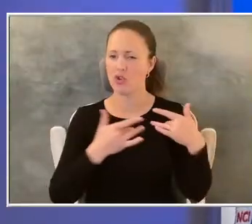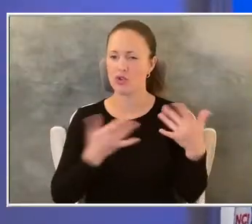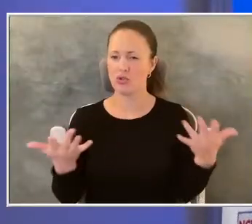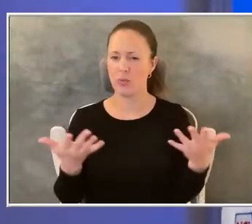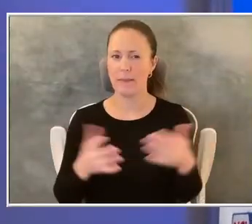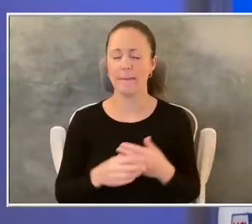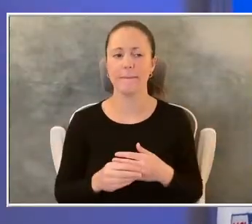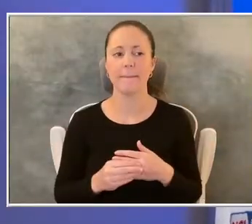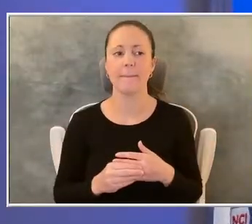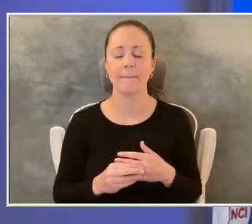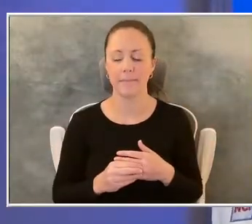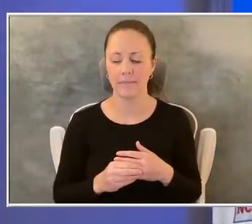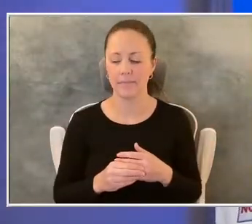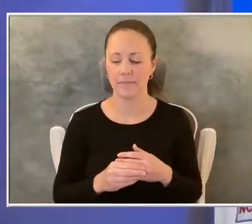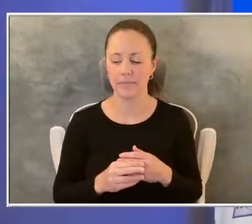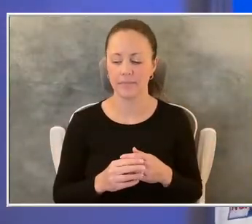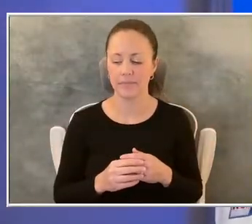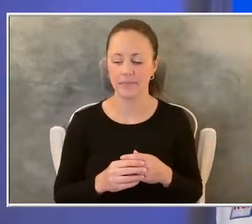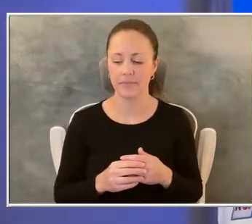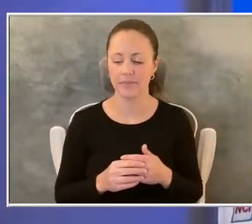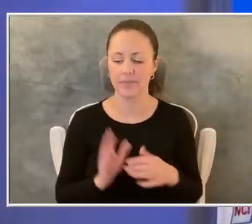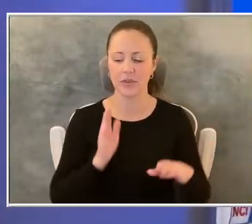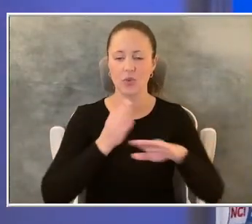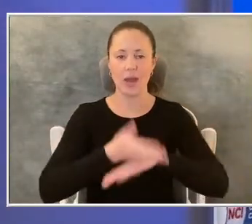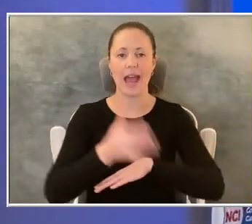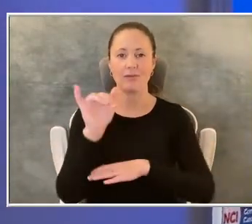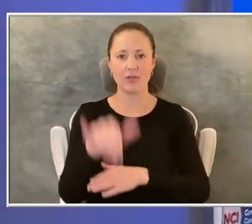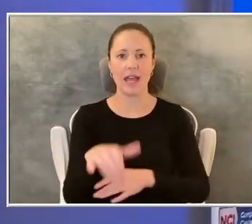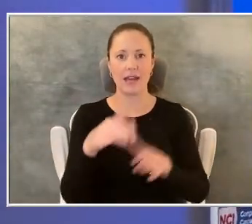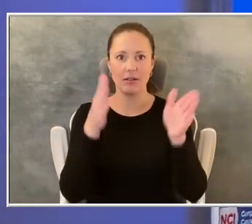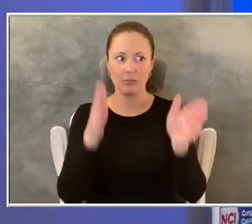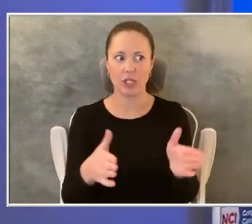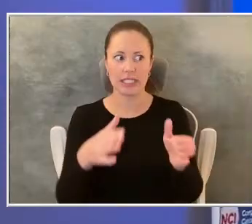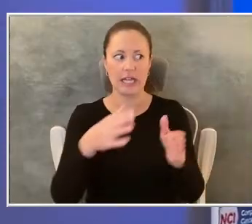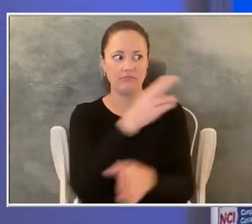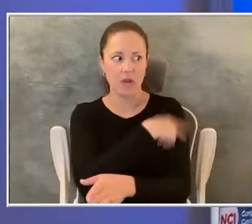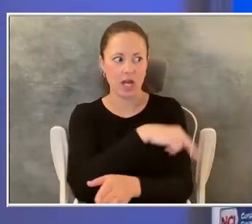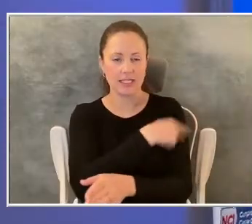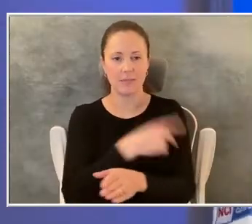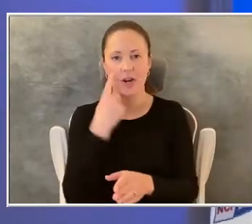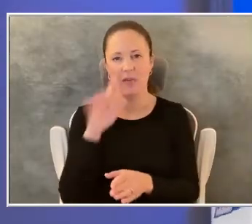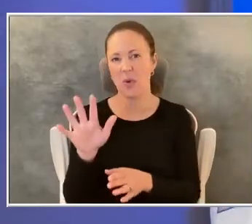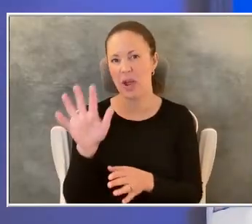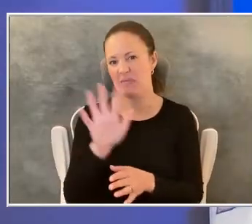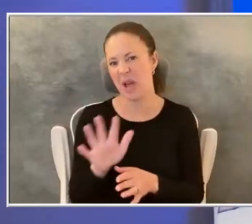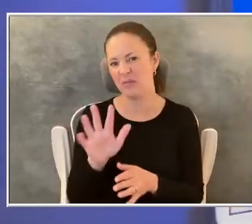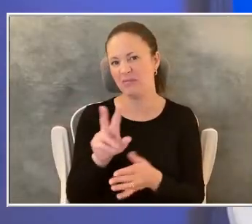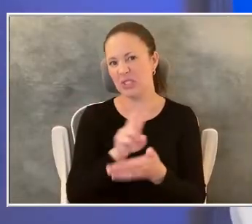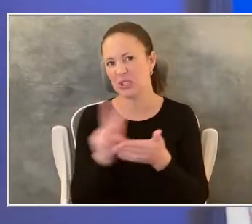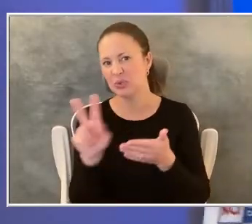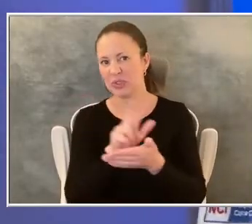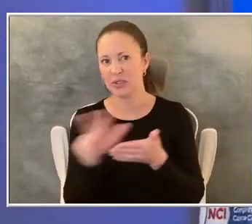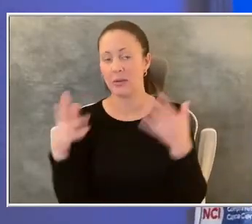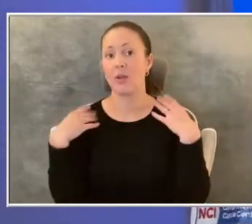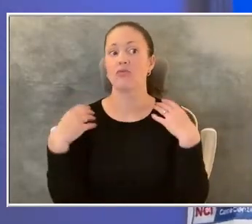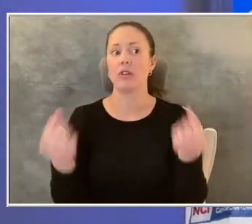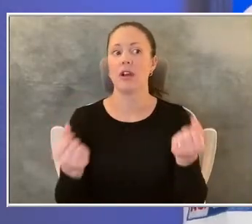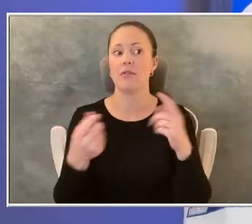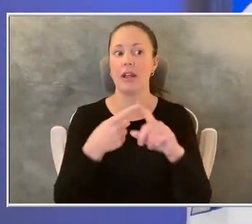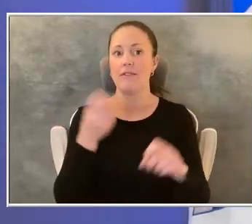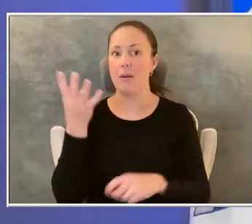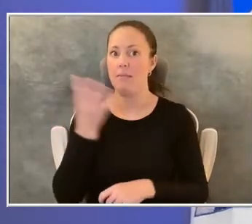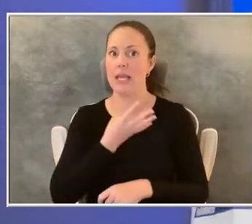happens, the person is in the hospital for about 2-3 weeks, recovering from the effects of the chemo, like you were,